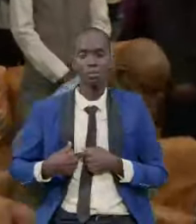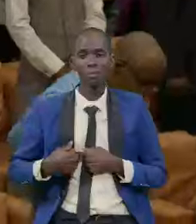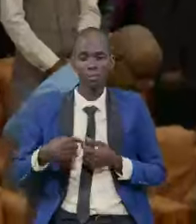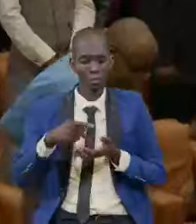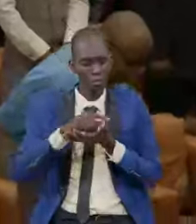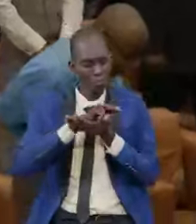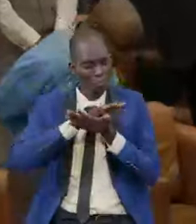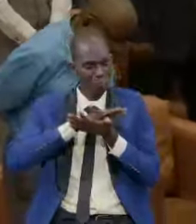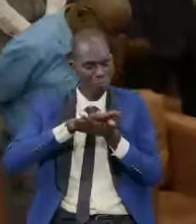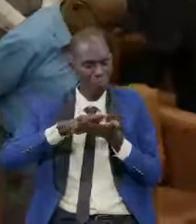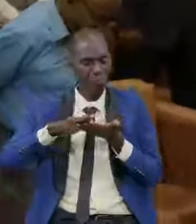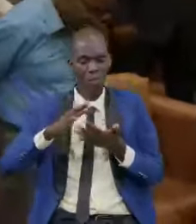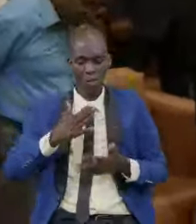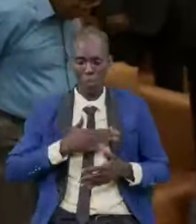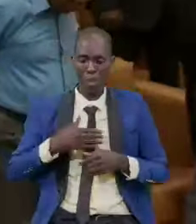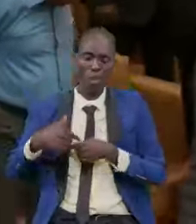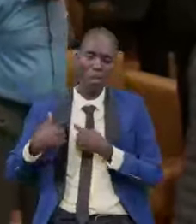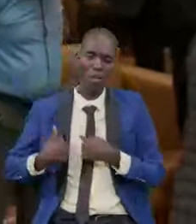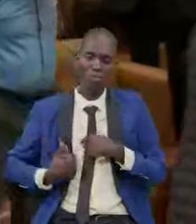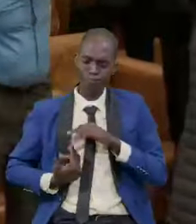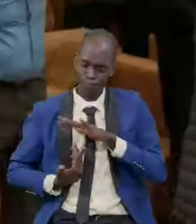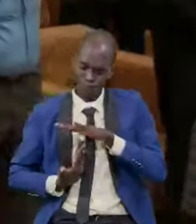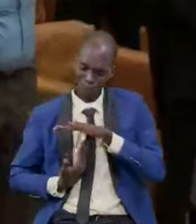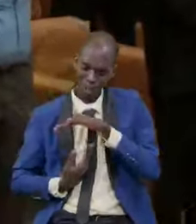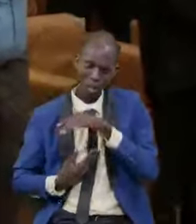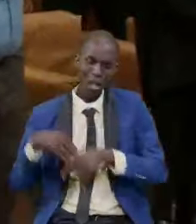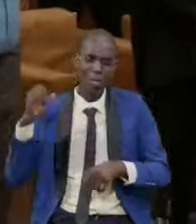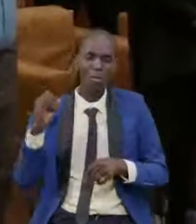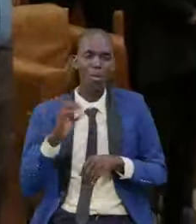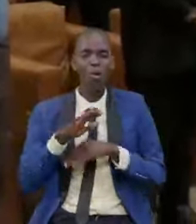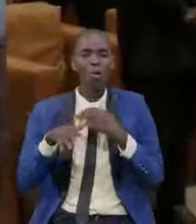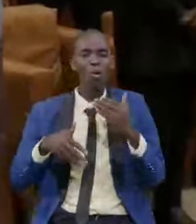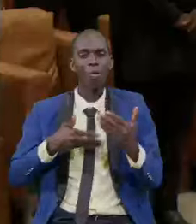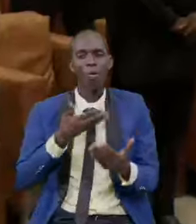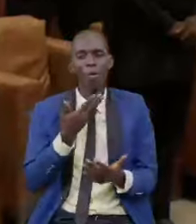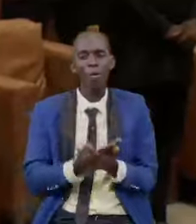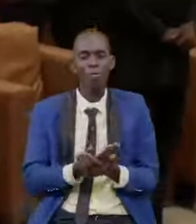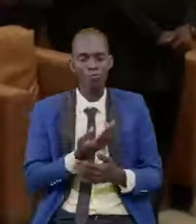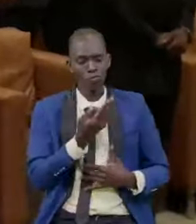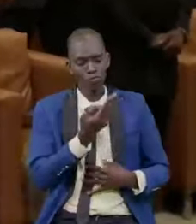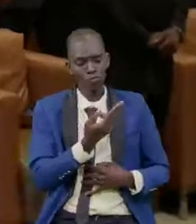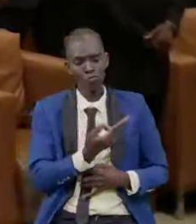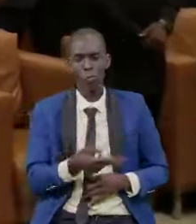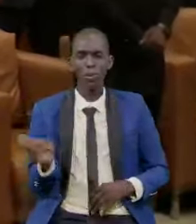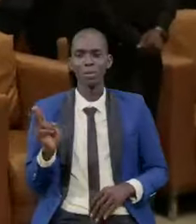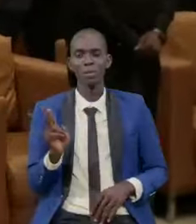purify my heart, burn off all these useless